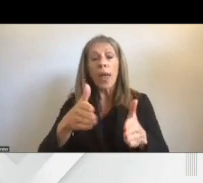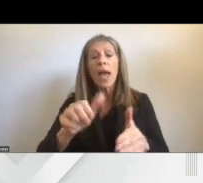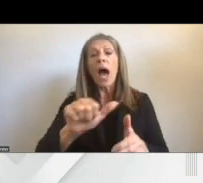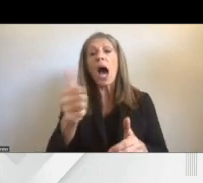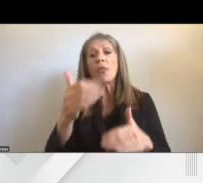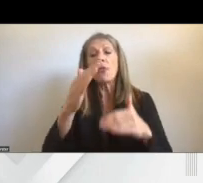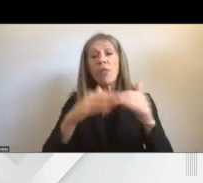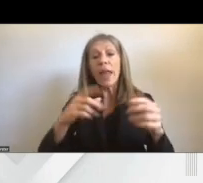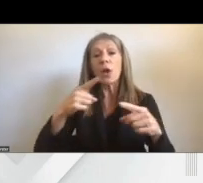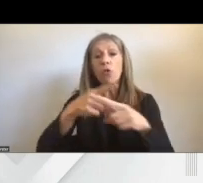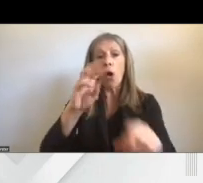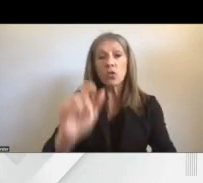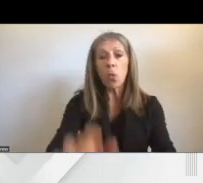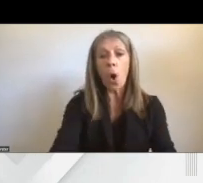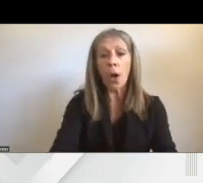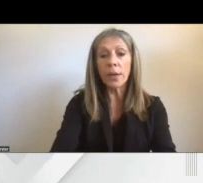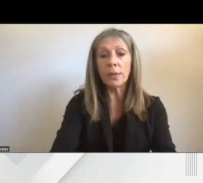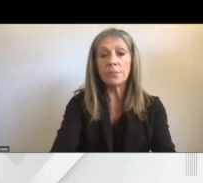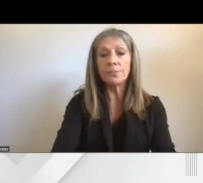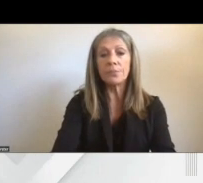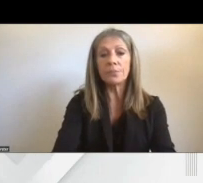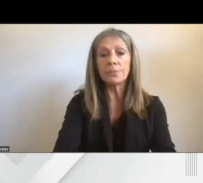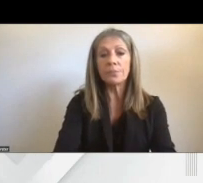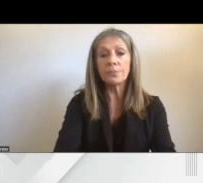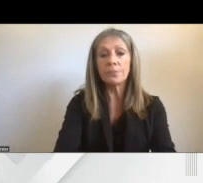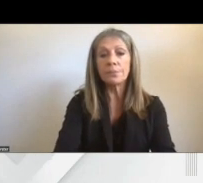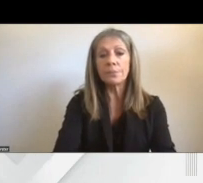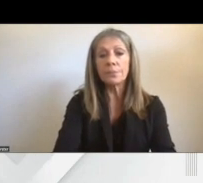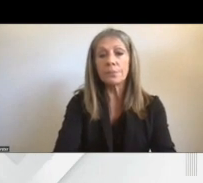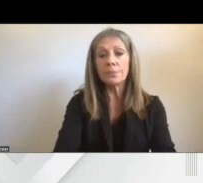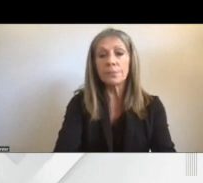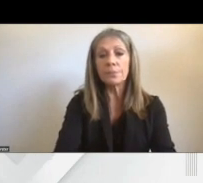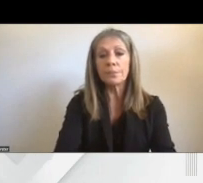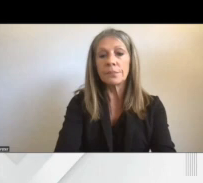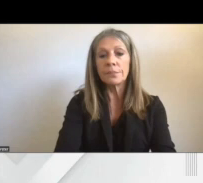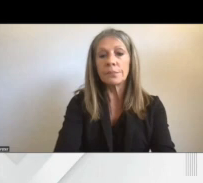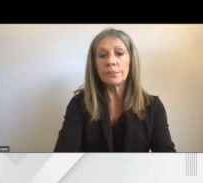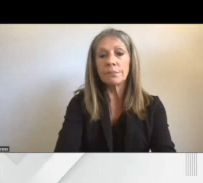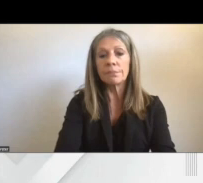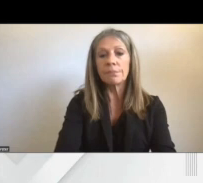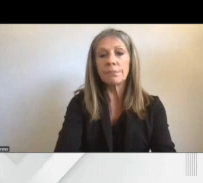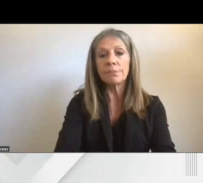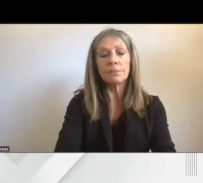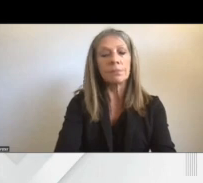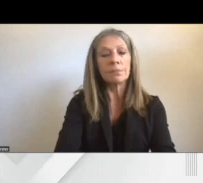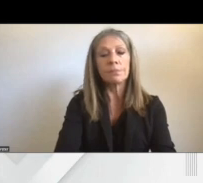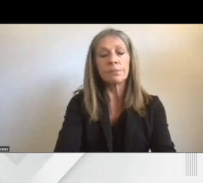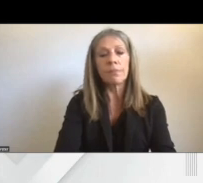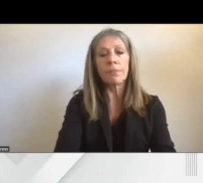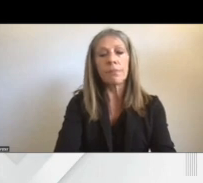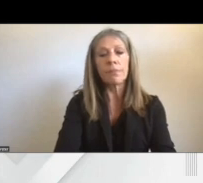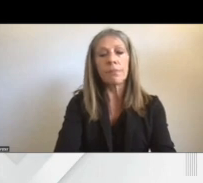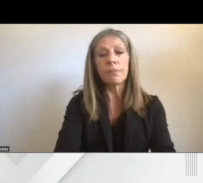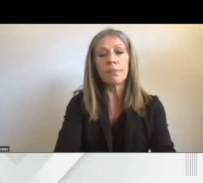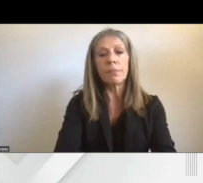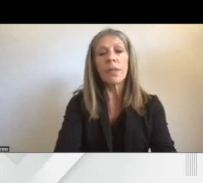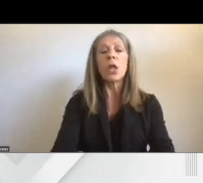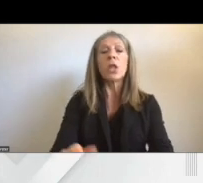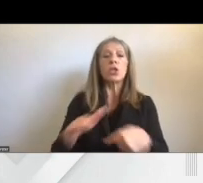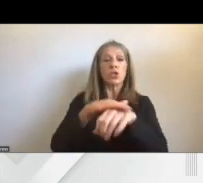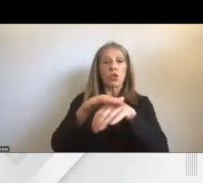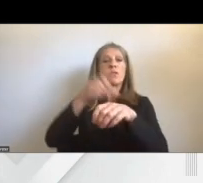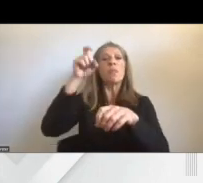Signs identifying alternate pedestrian access routes must be provided in advance of decision points and